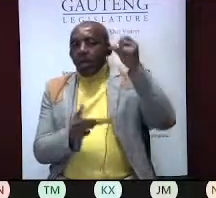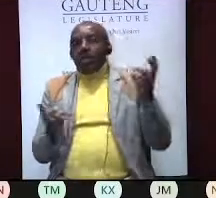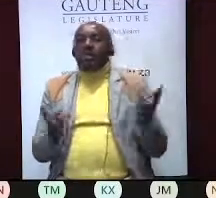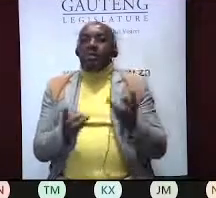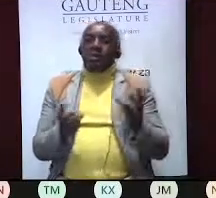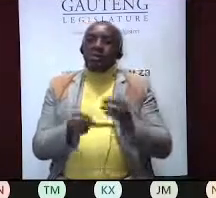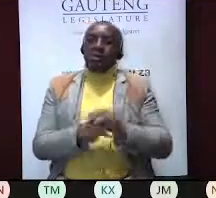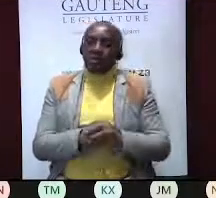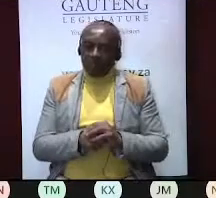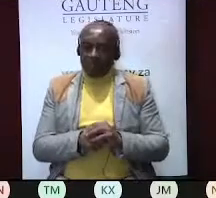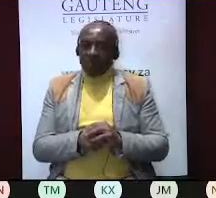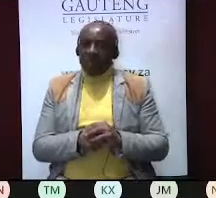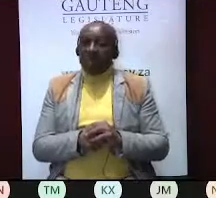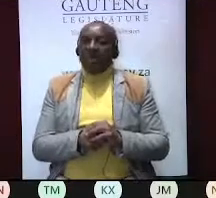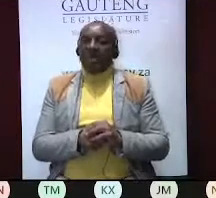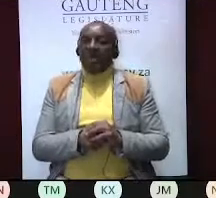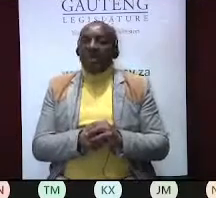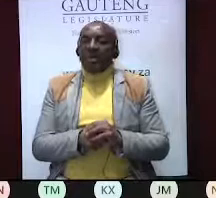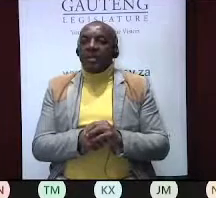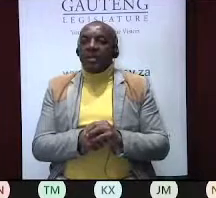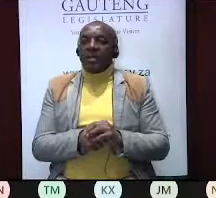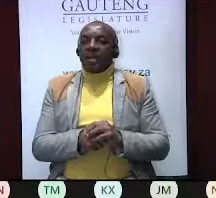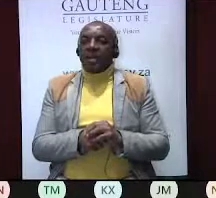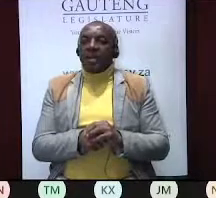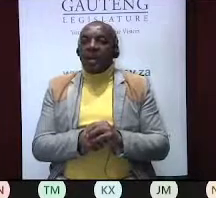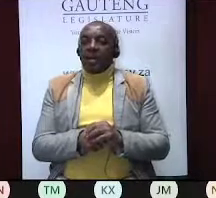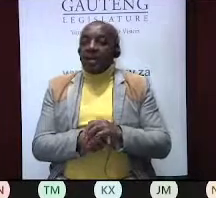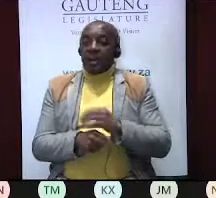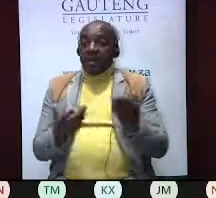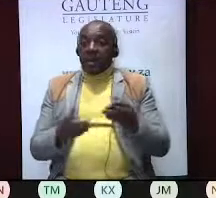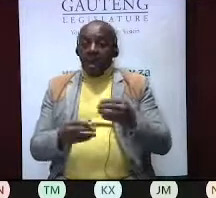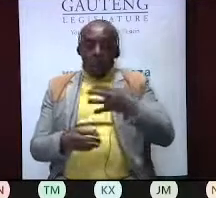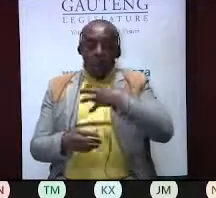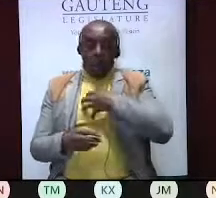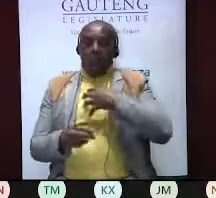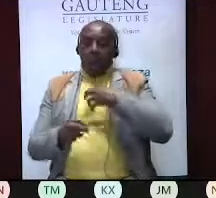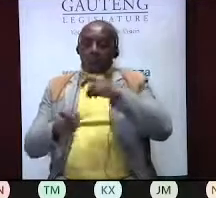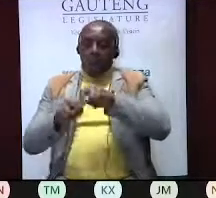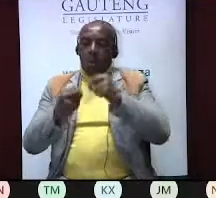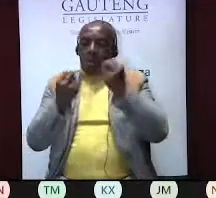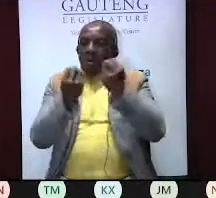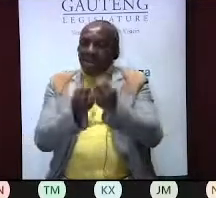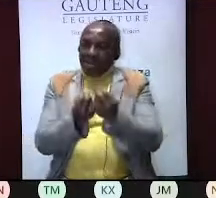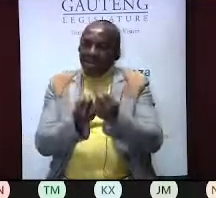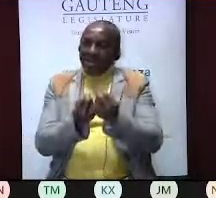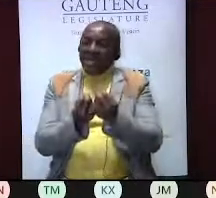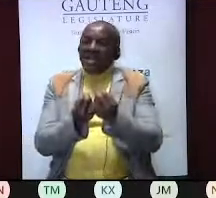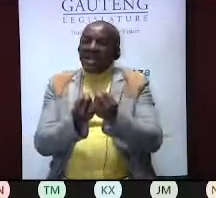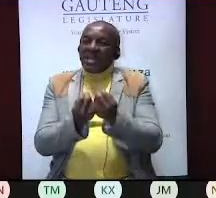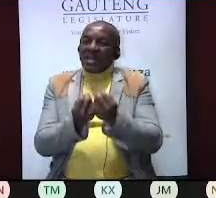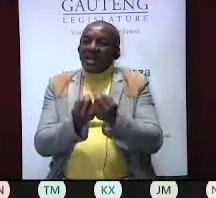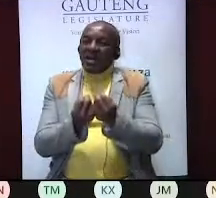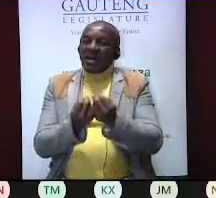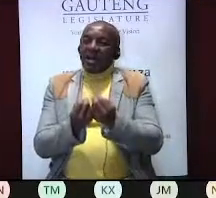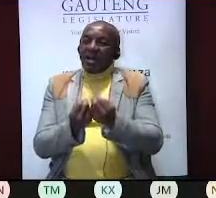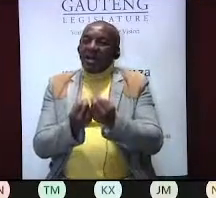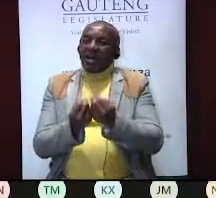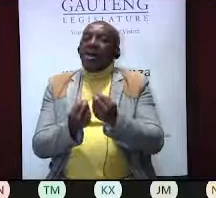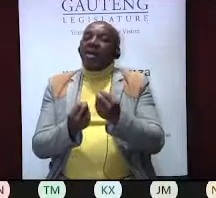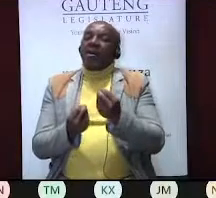but also you find that they, by their nature, they are vulnerable to criminals out